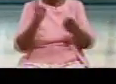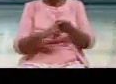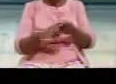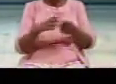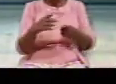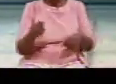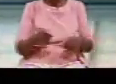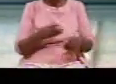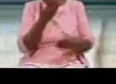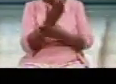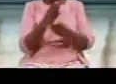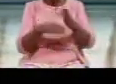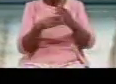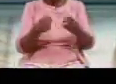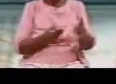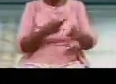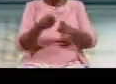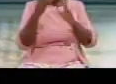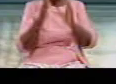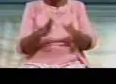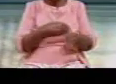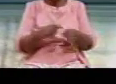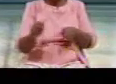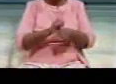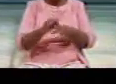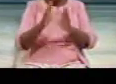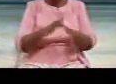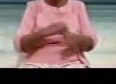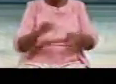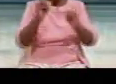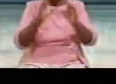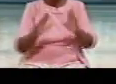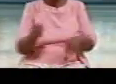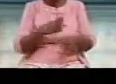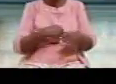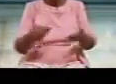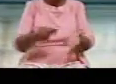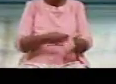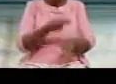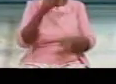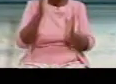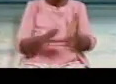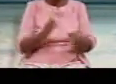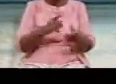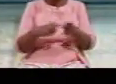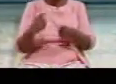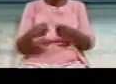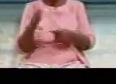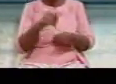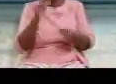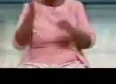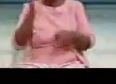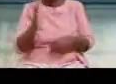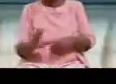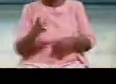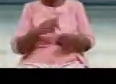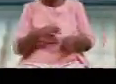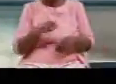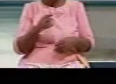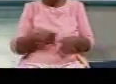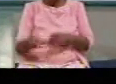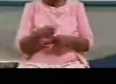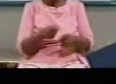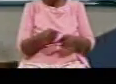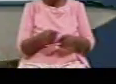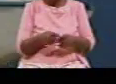tormentors. And their trainers and their teachers and their shepherds and their pastors. Of course, those trainers and those shepherds